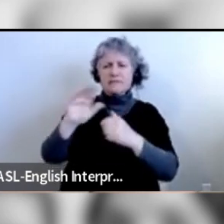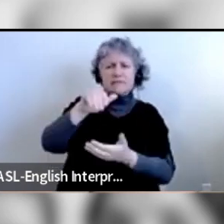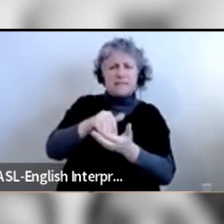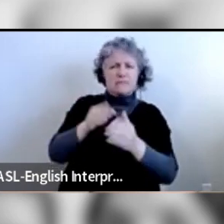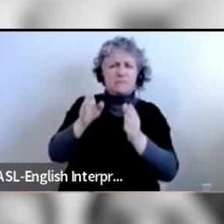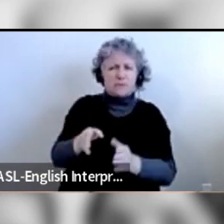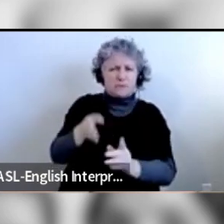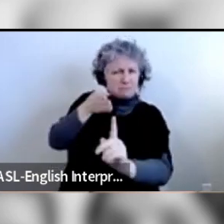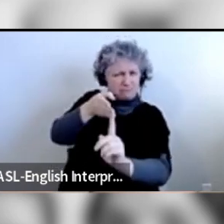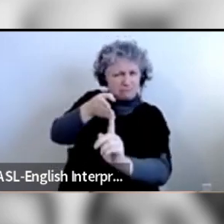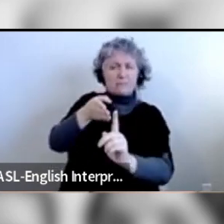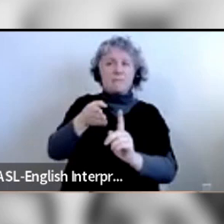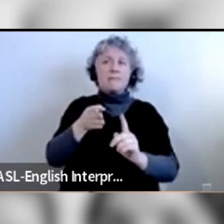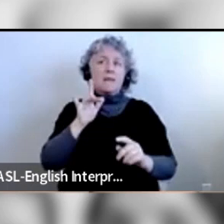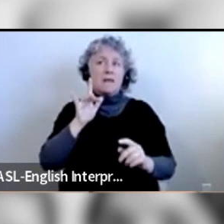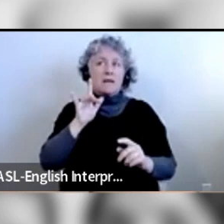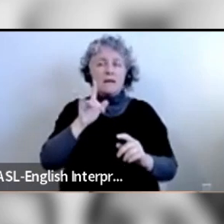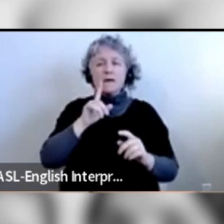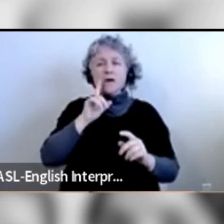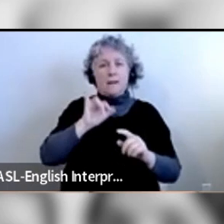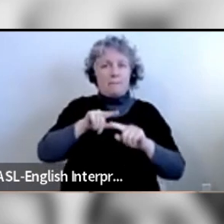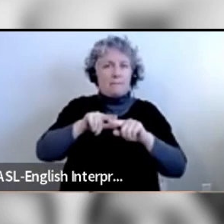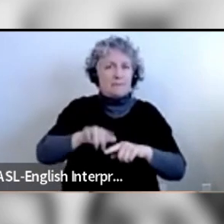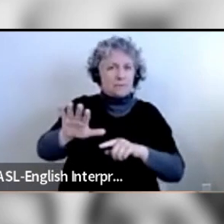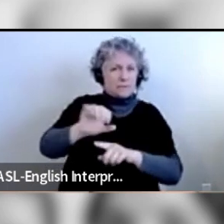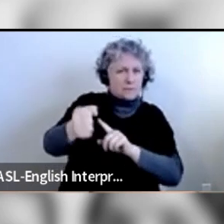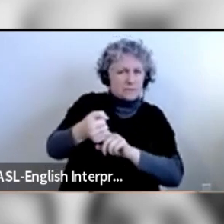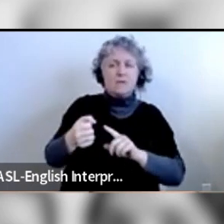person. It sounds a little situational specific,